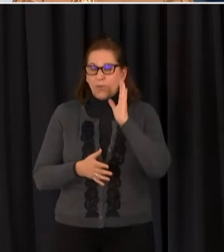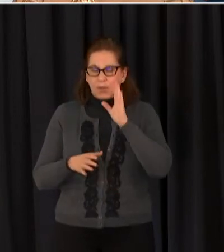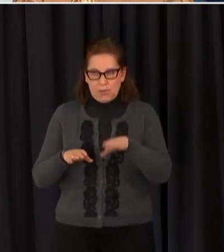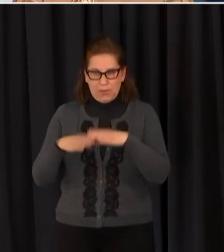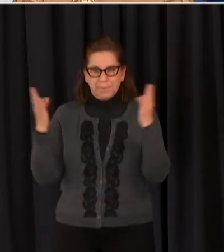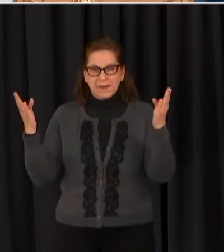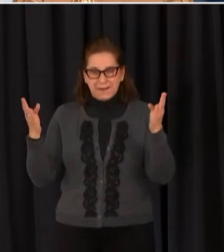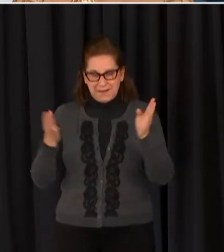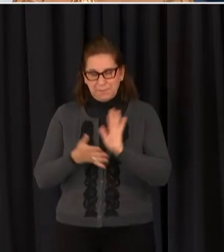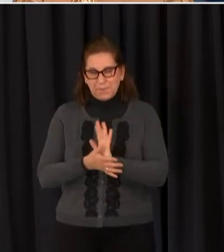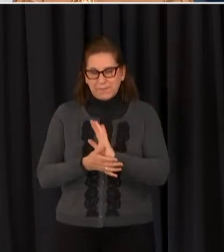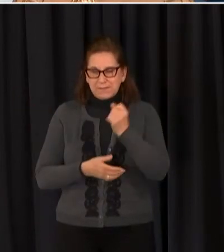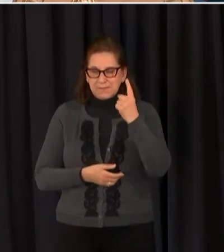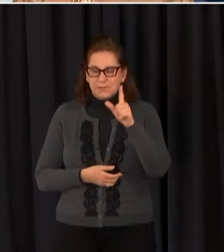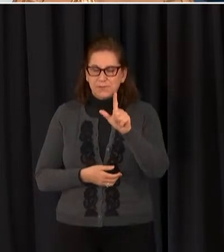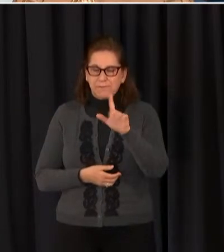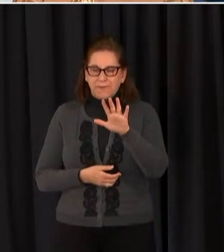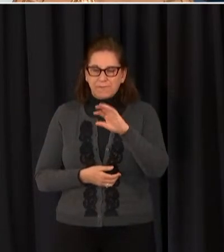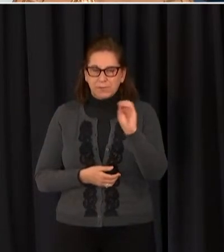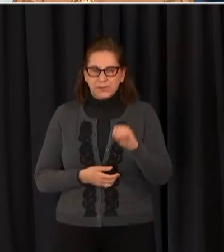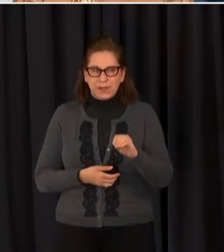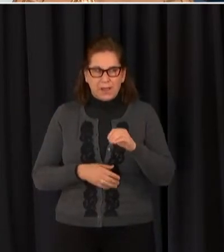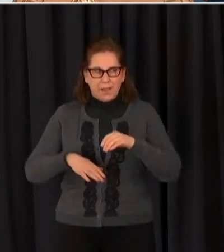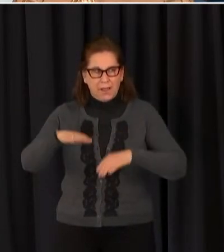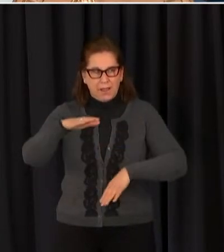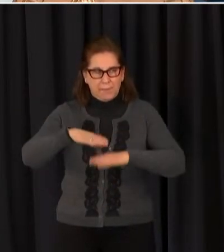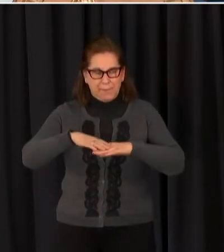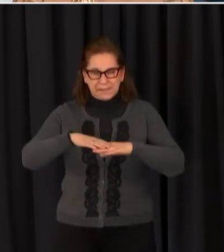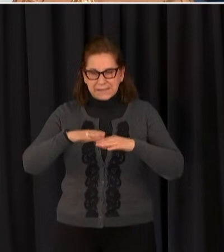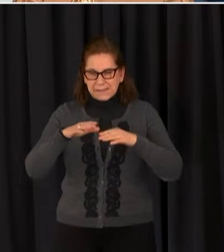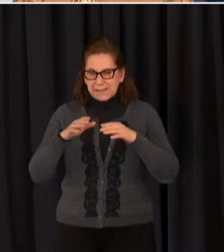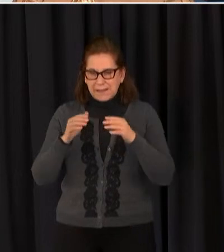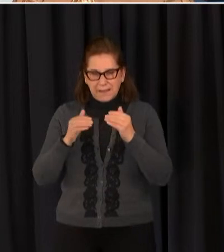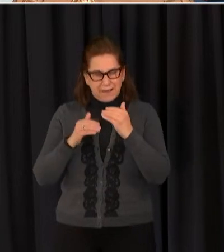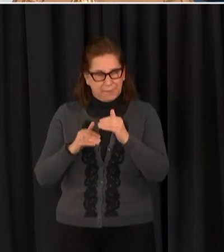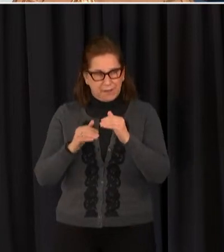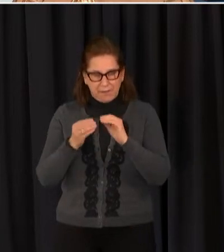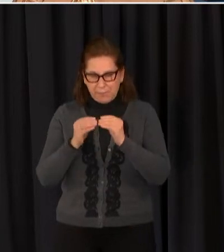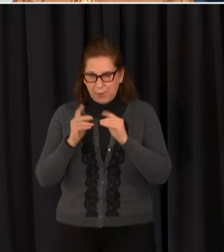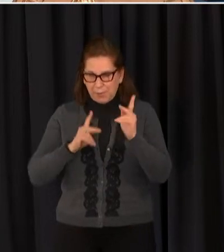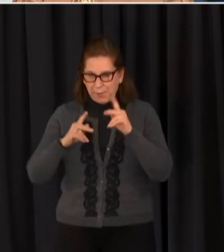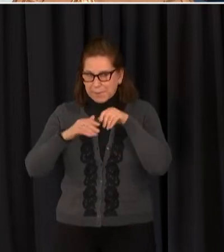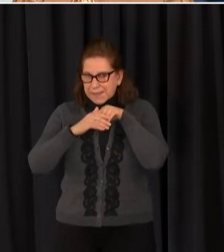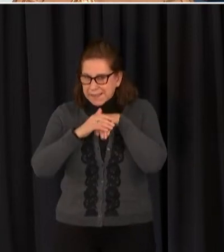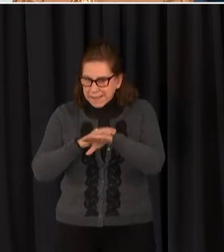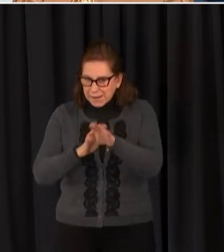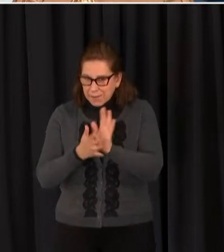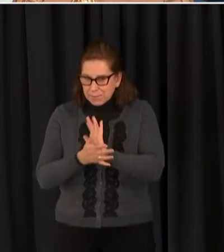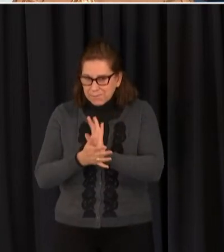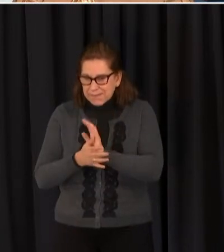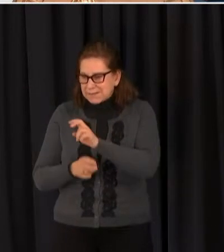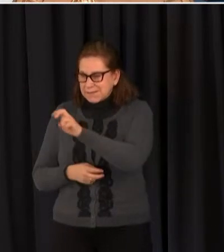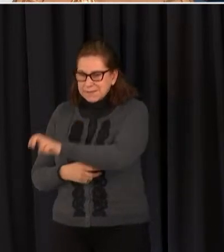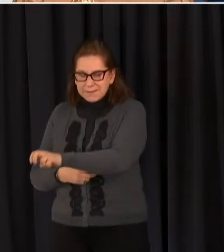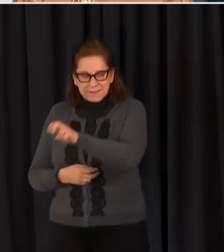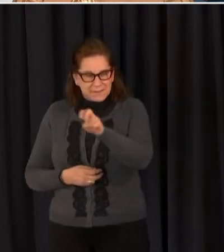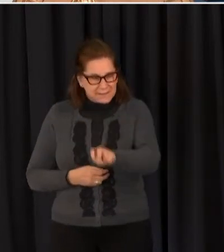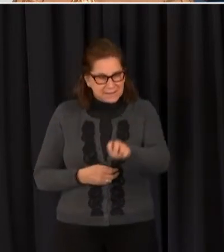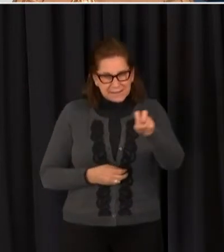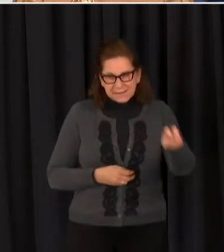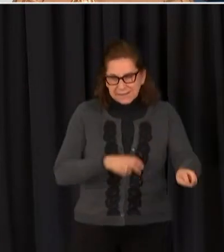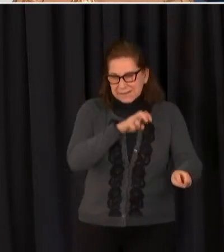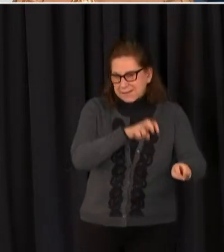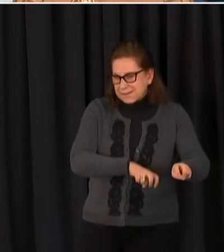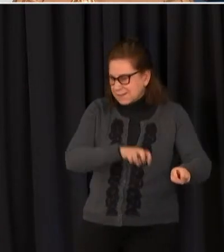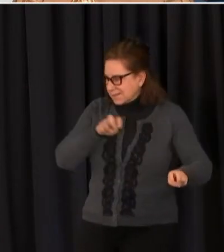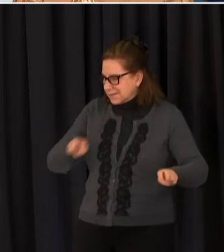25 people or 25% capacity, whichever is less. I understand there'll be some guidance that also